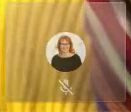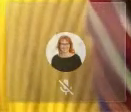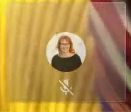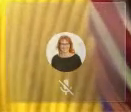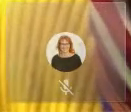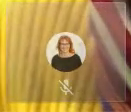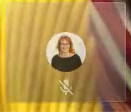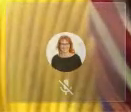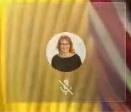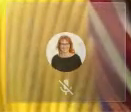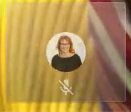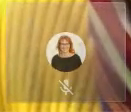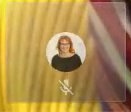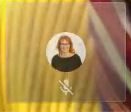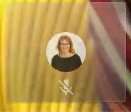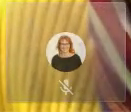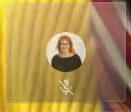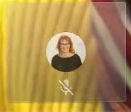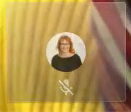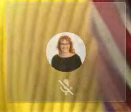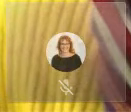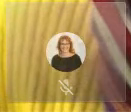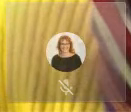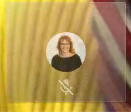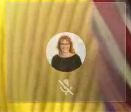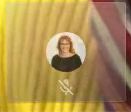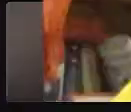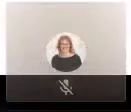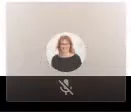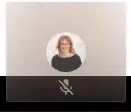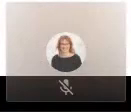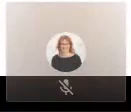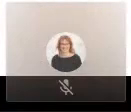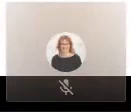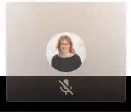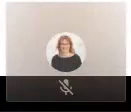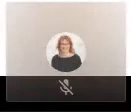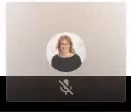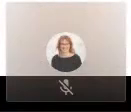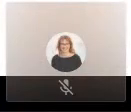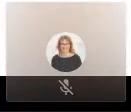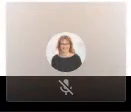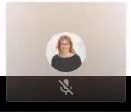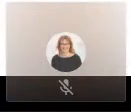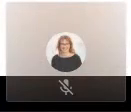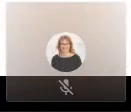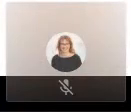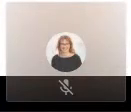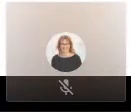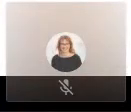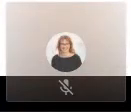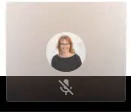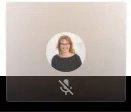can I get a sense of whether you can see my slide there? My opening slide with my name? If